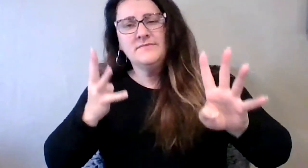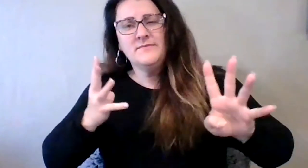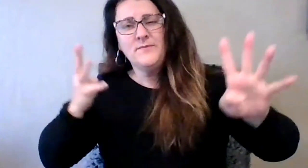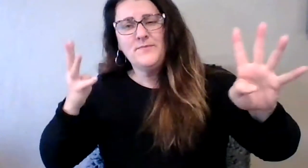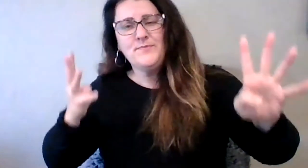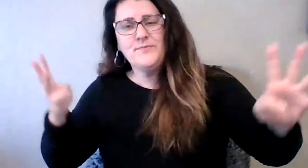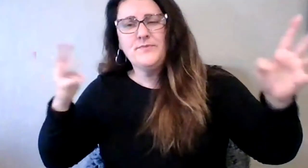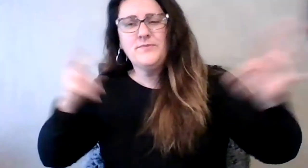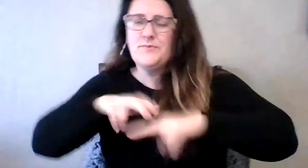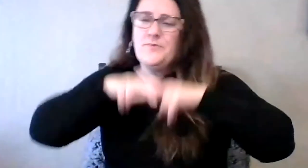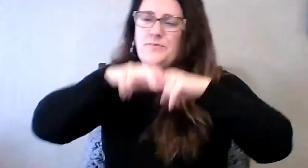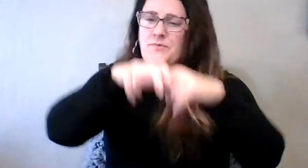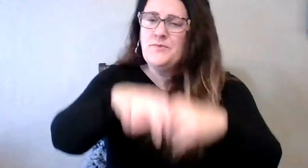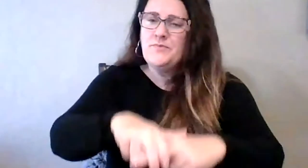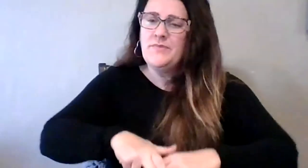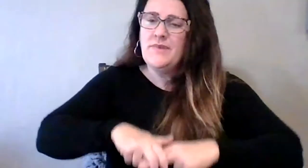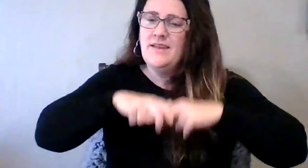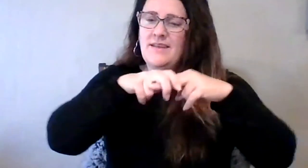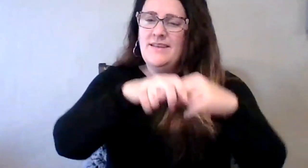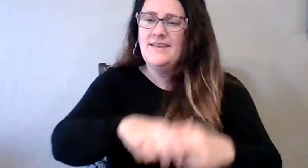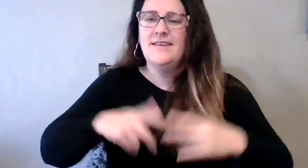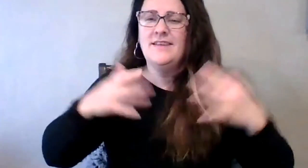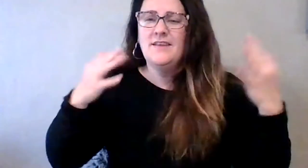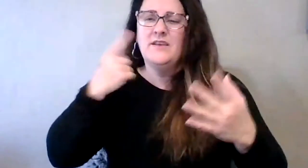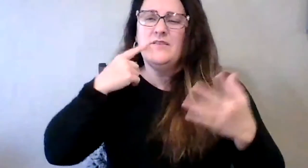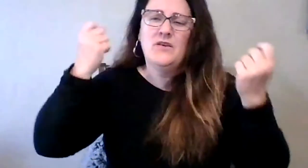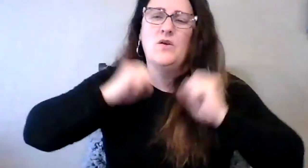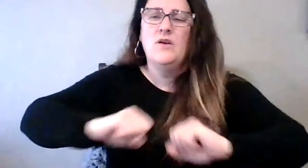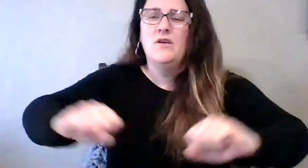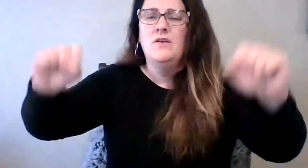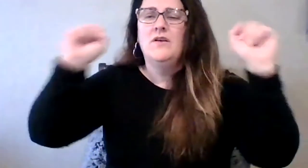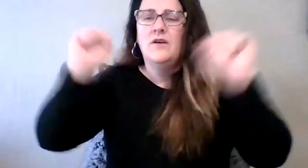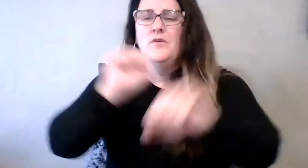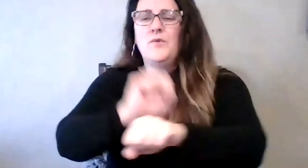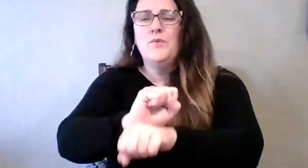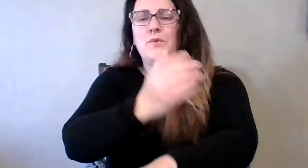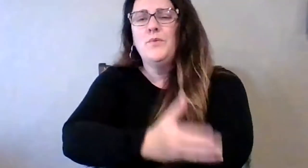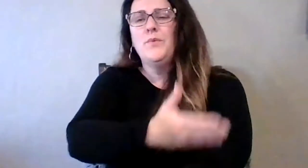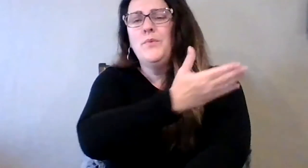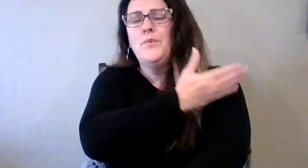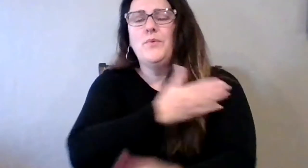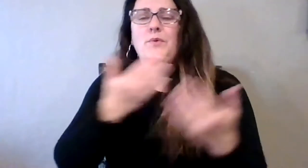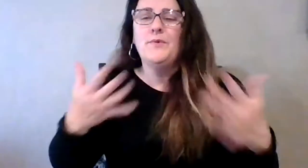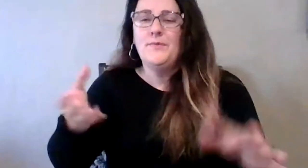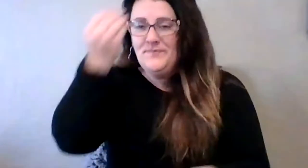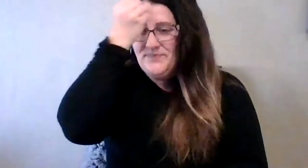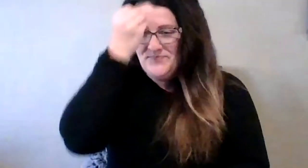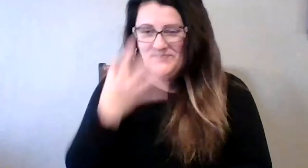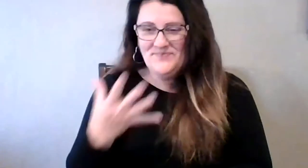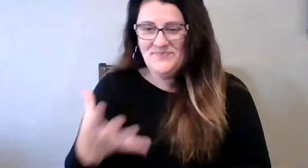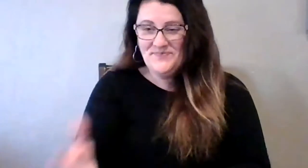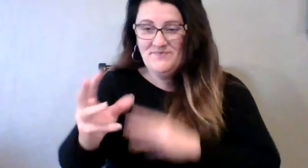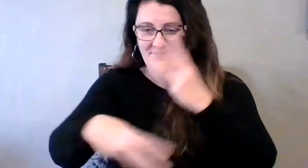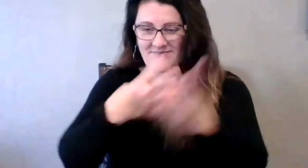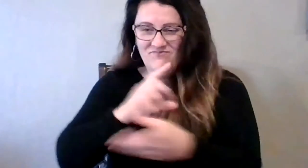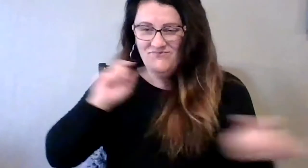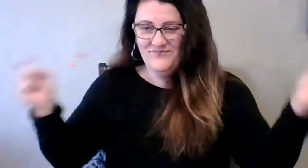sitting around waiting for a promotion. Don't you know, talking about